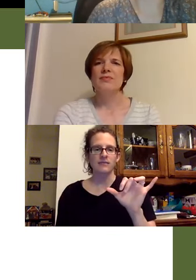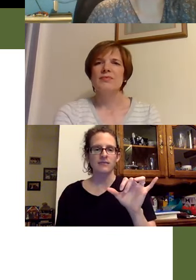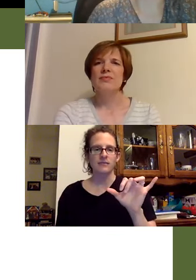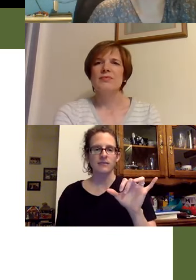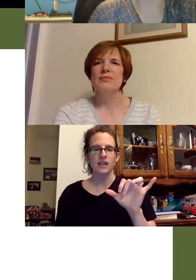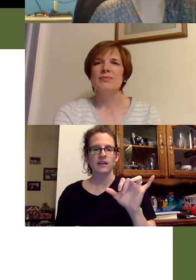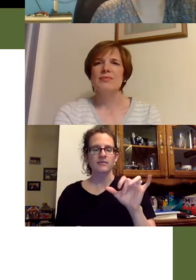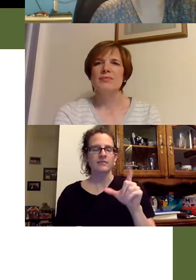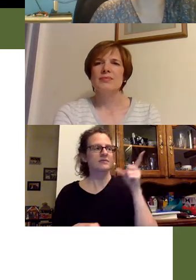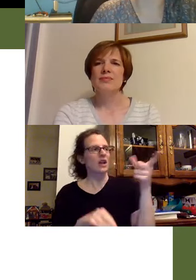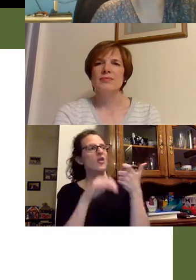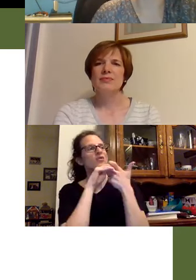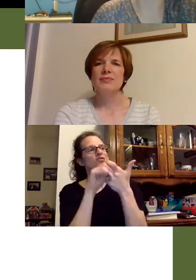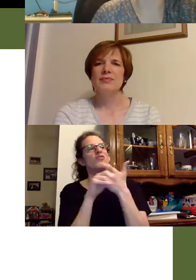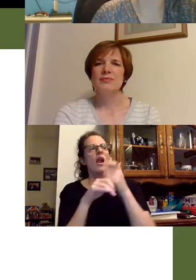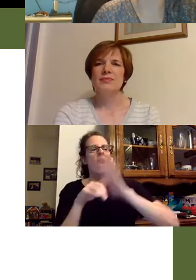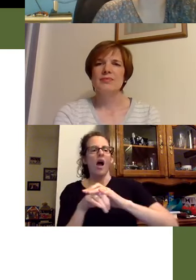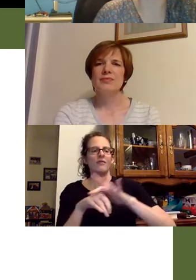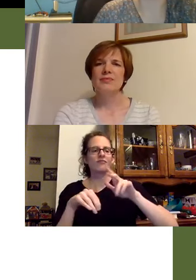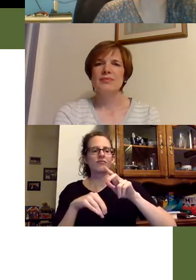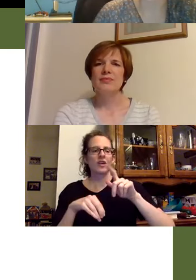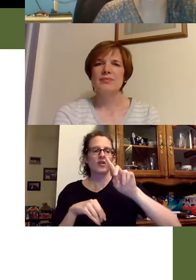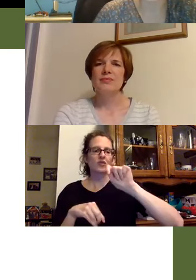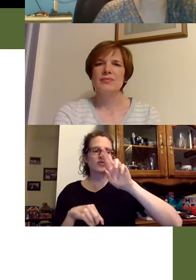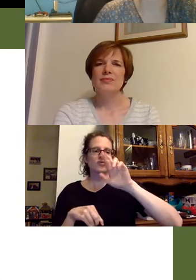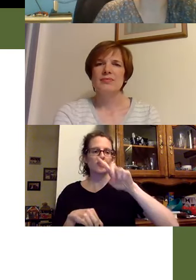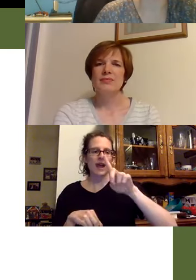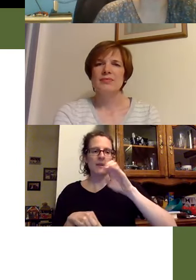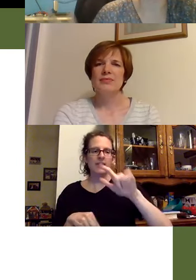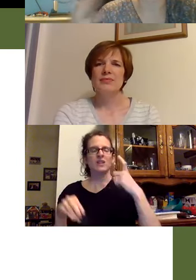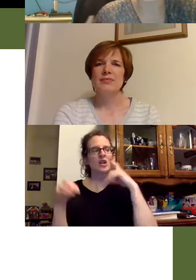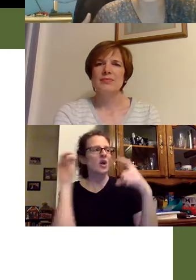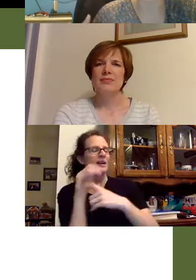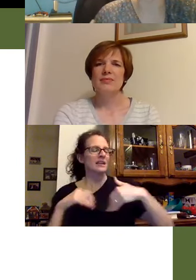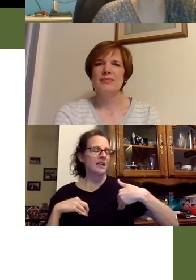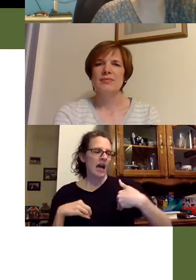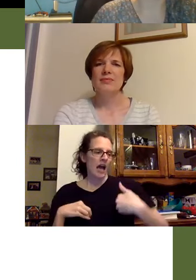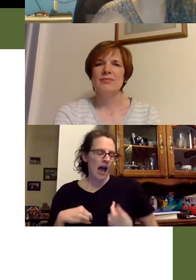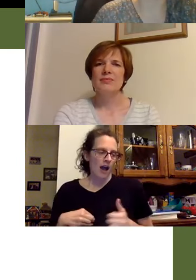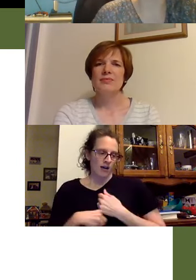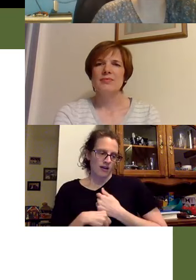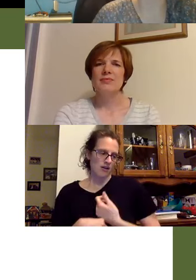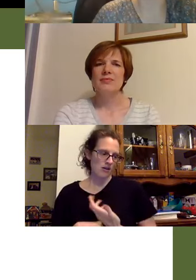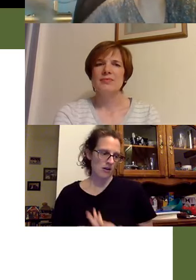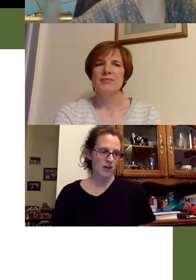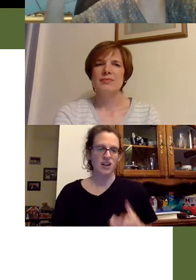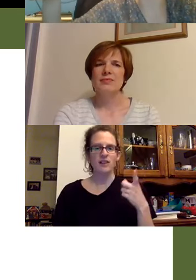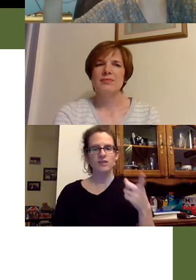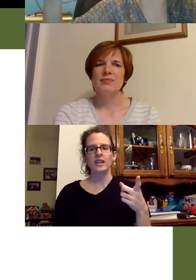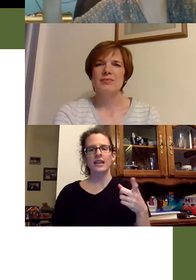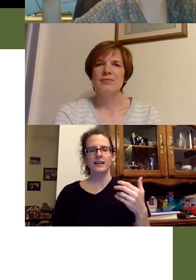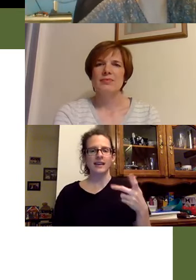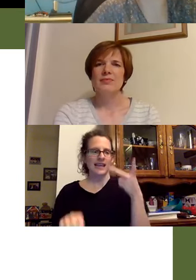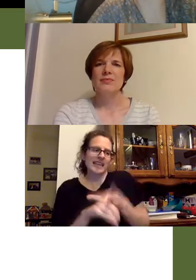running on the treadmill, and she noticed that she was just getting really tired and worn out, and she keeps her